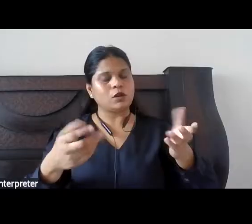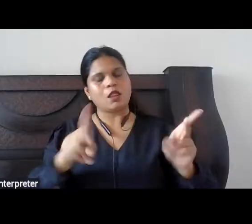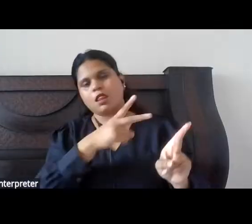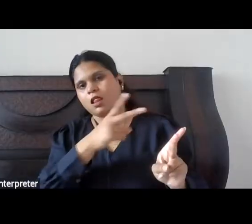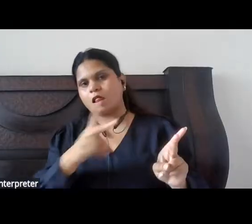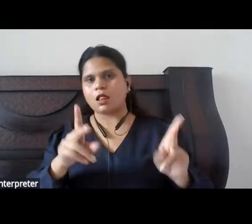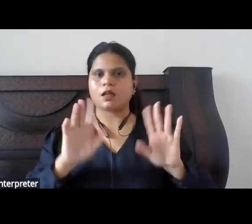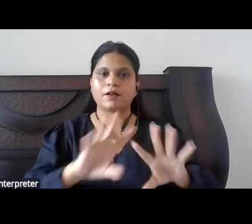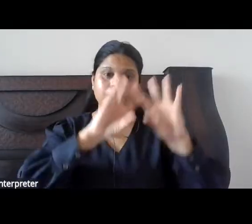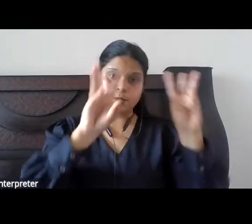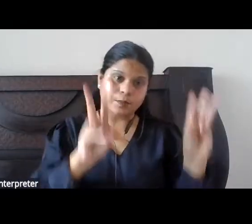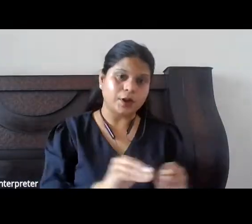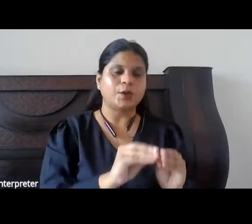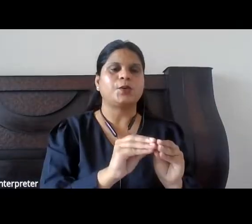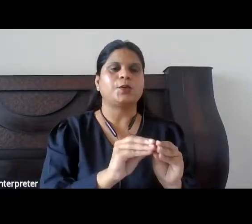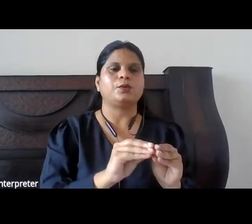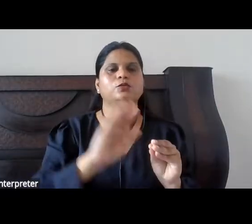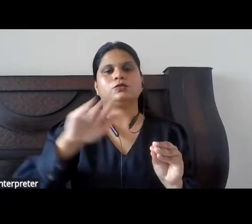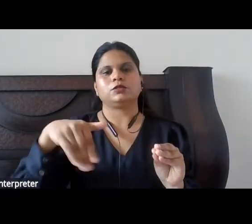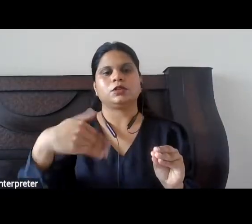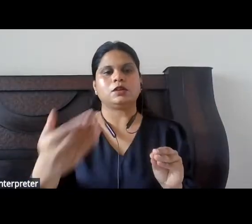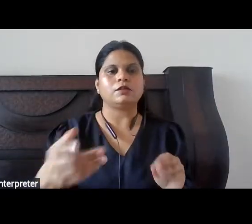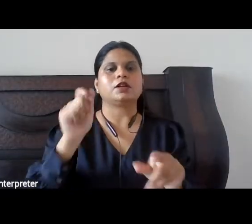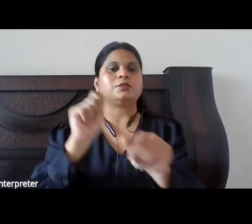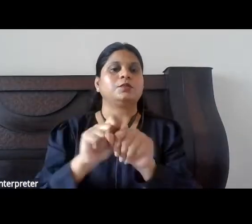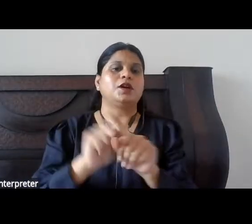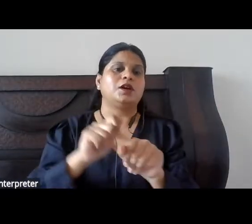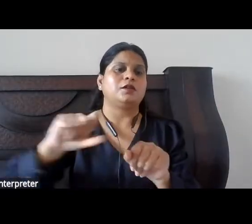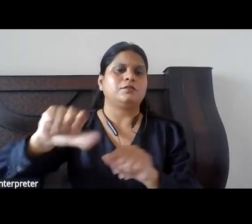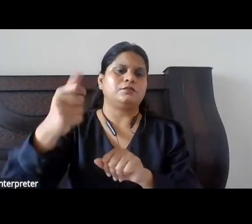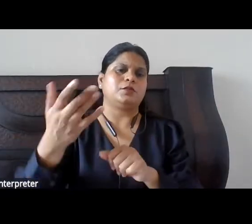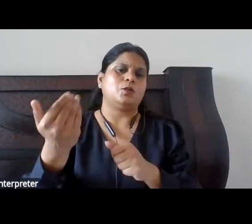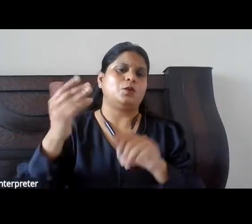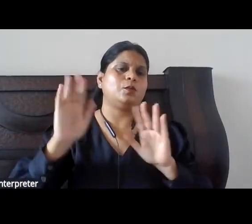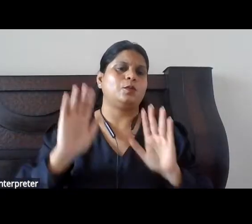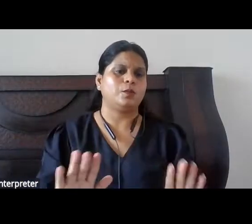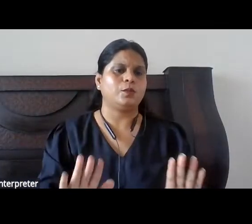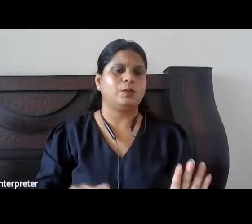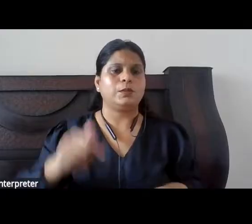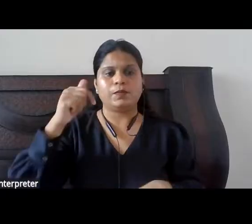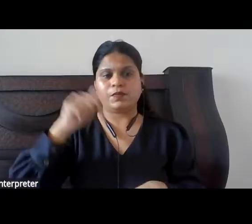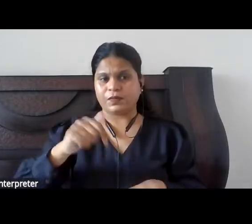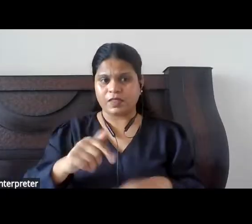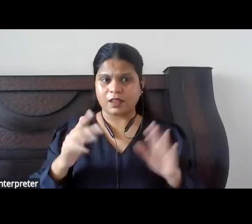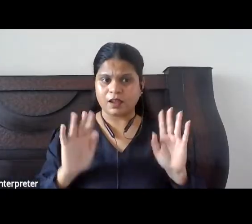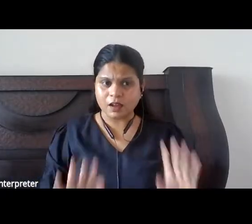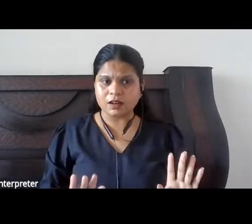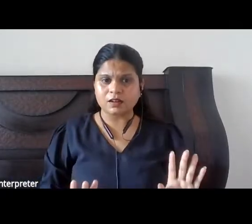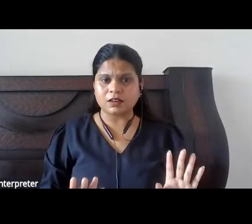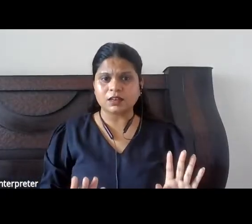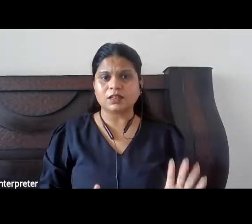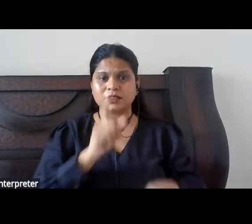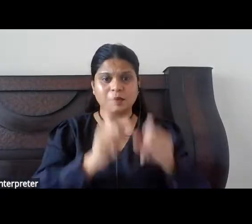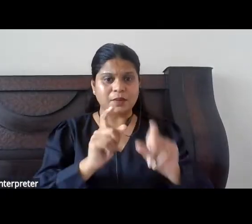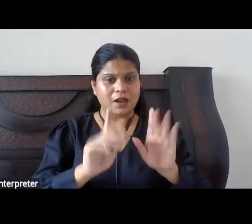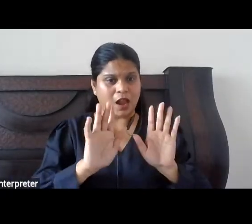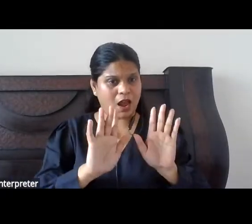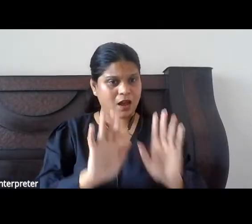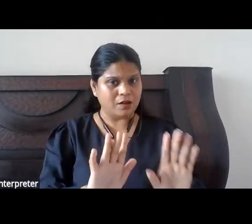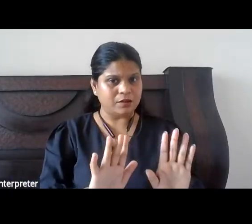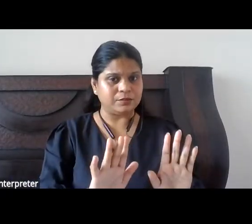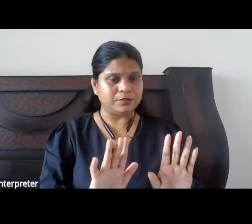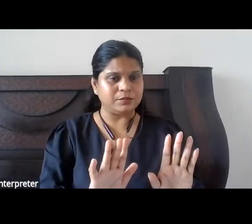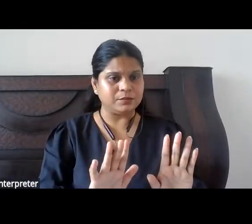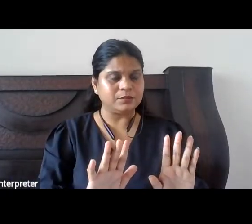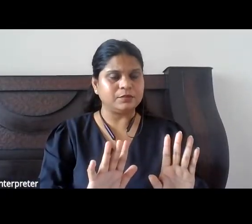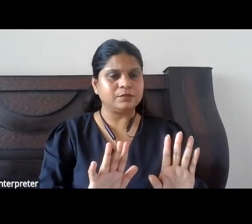that is how it will be done. And every aspect. Today, you're going to have self-enumeration, which is really great.